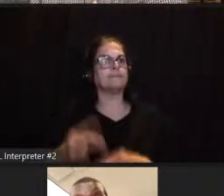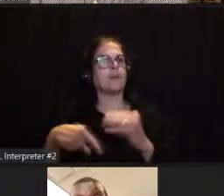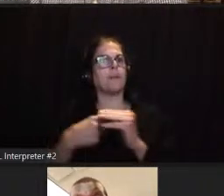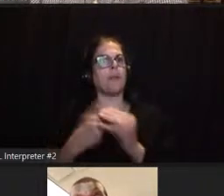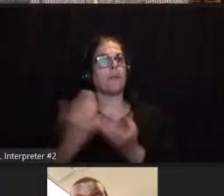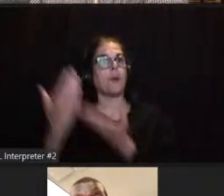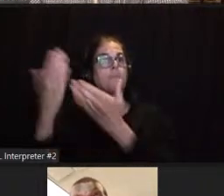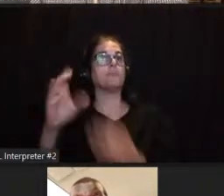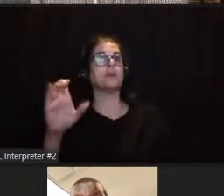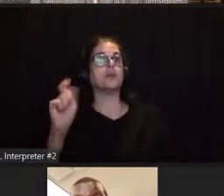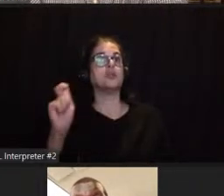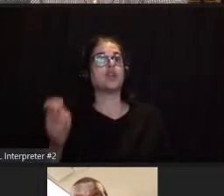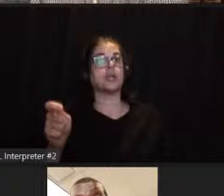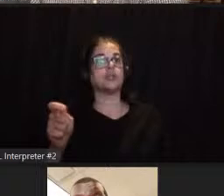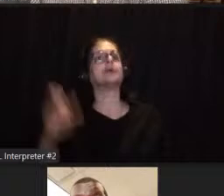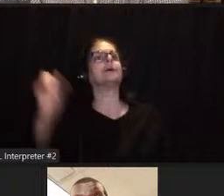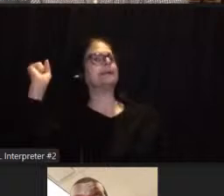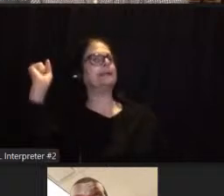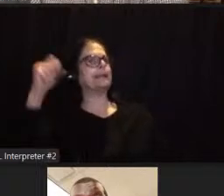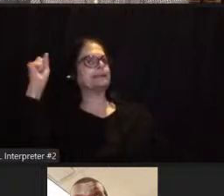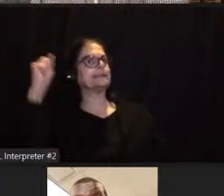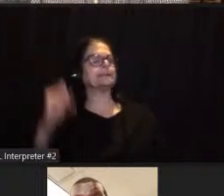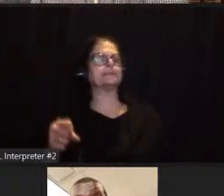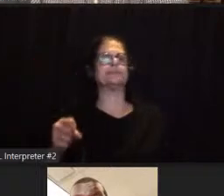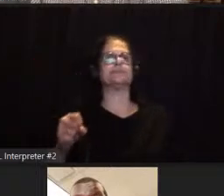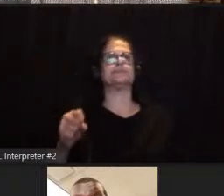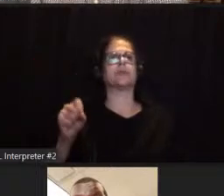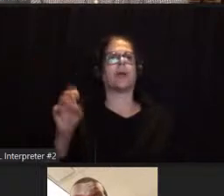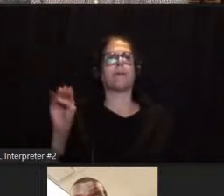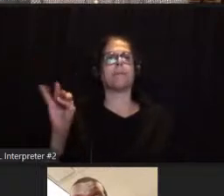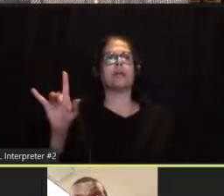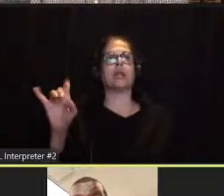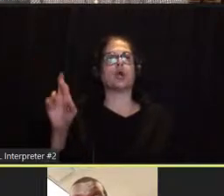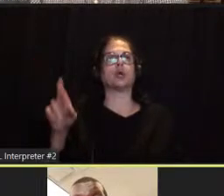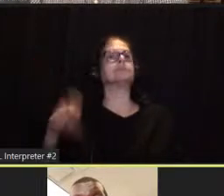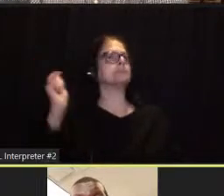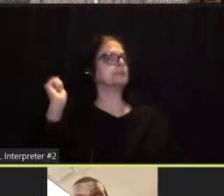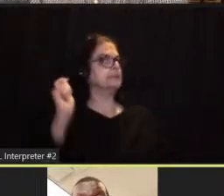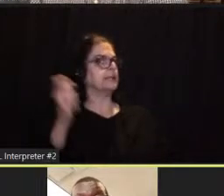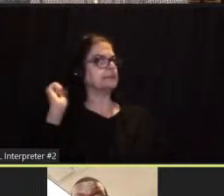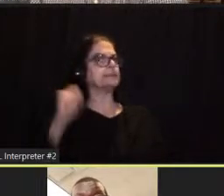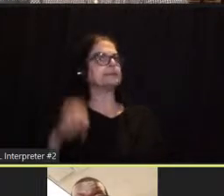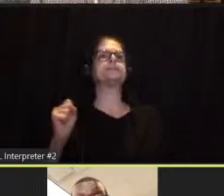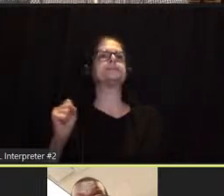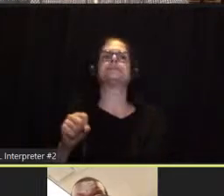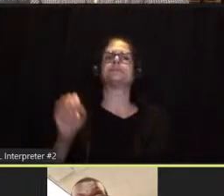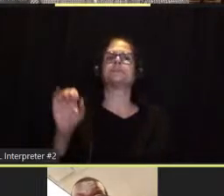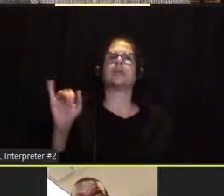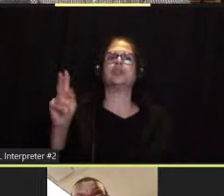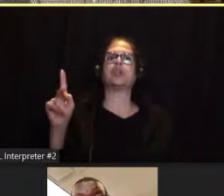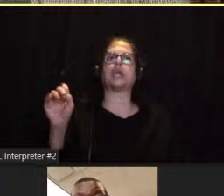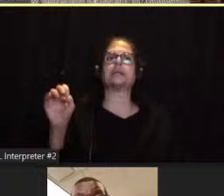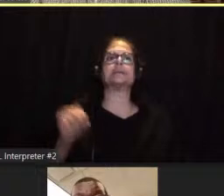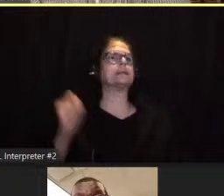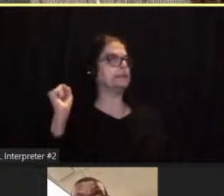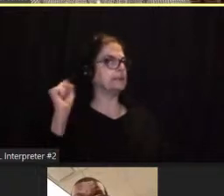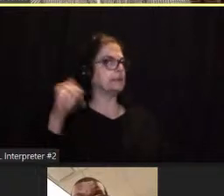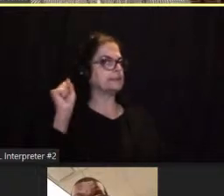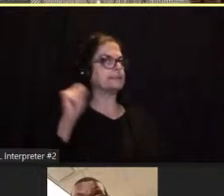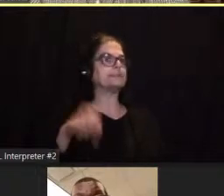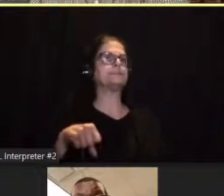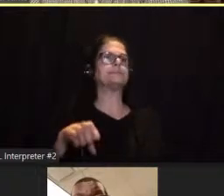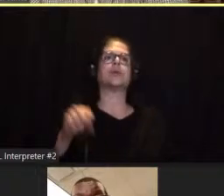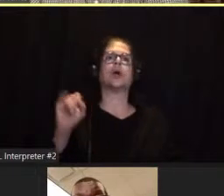Judge Chevrolet. Yes. Director Miller. Yes. Director Jakes. Yes.